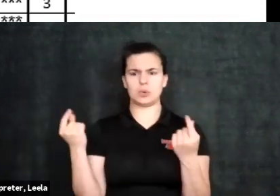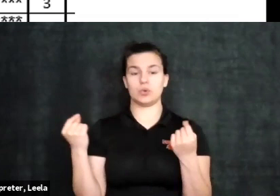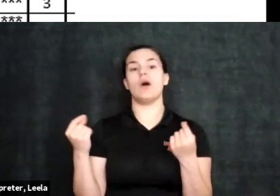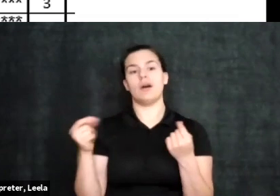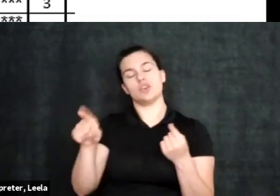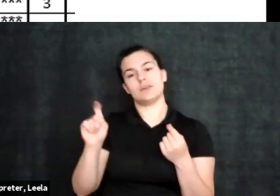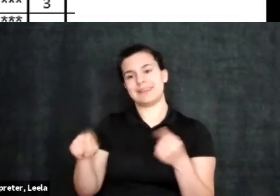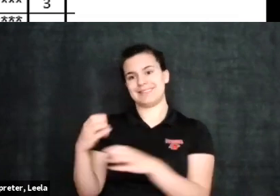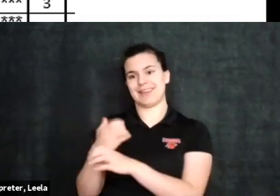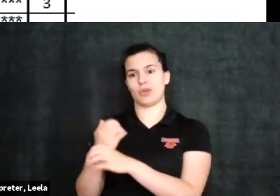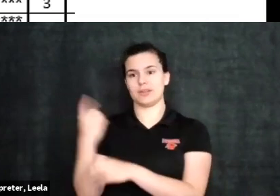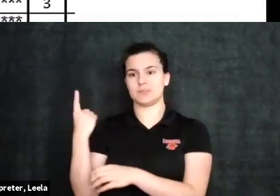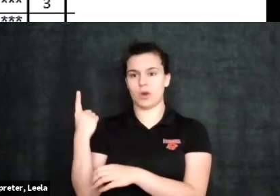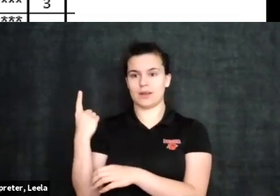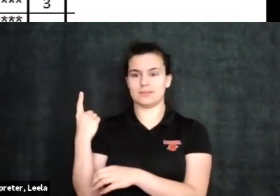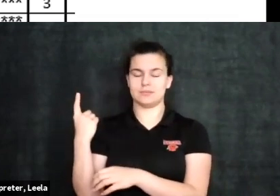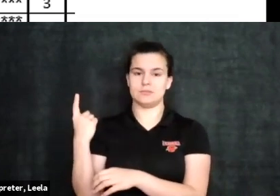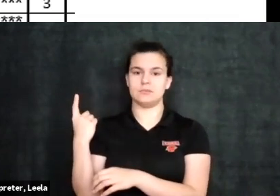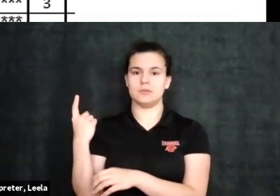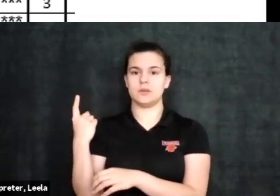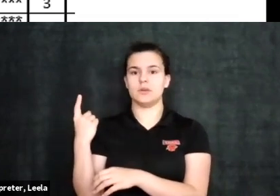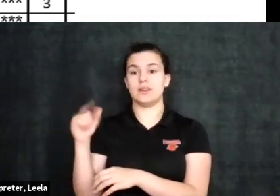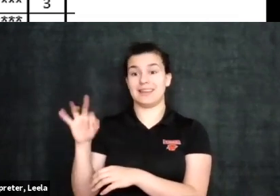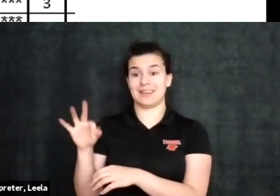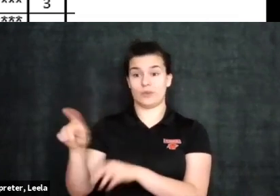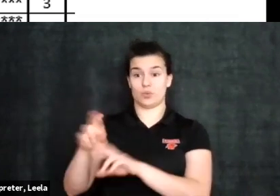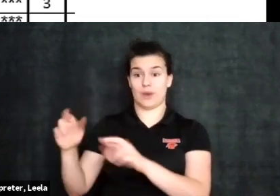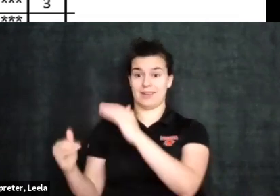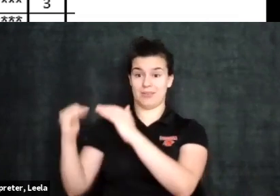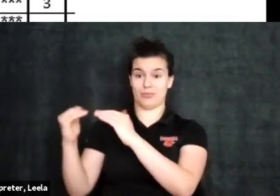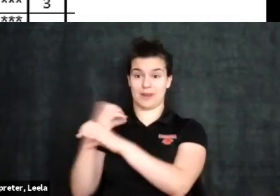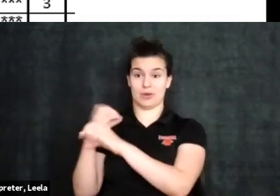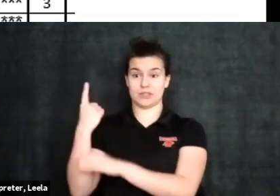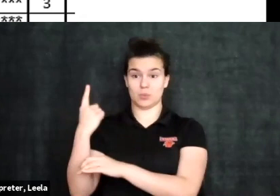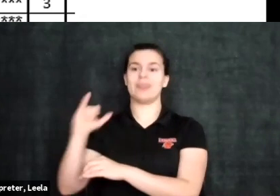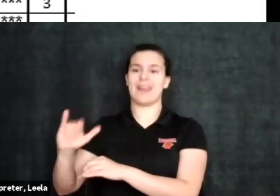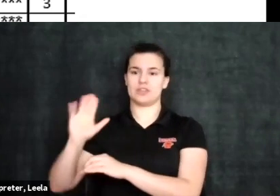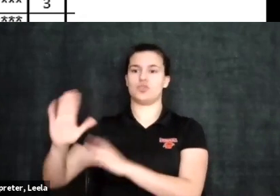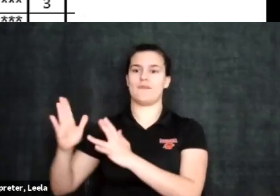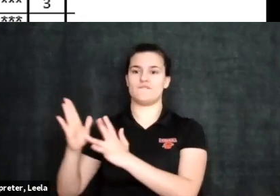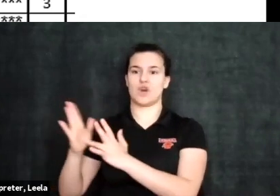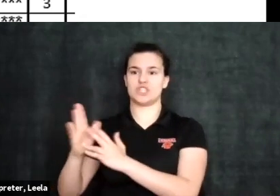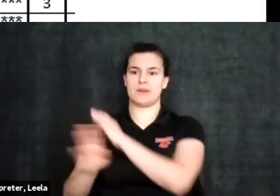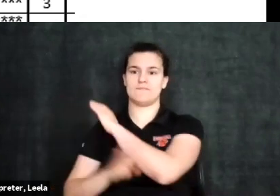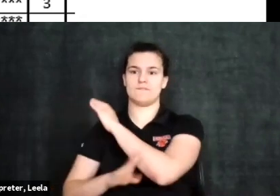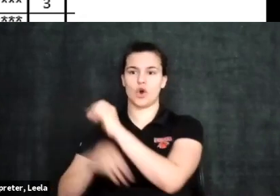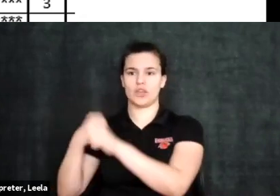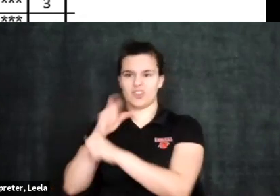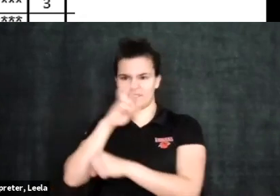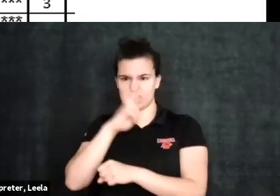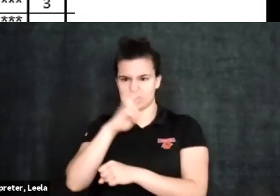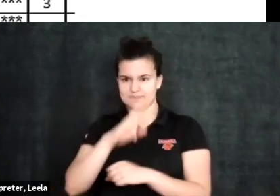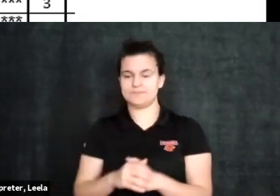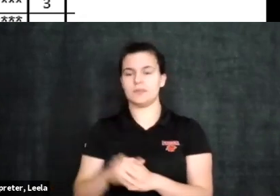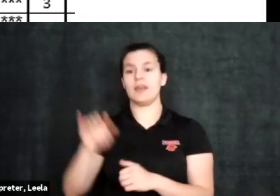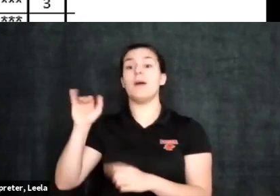if you're ready to get in the program, then we starting in your freshman fall year, we bring you into our department in